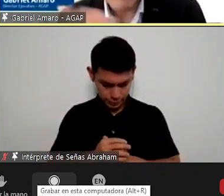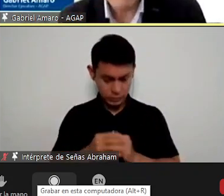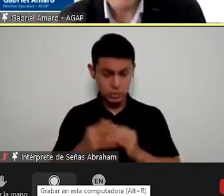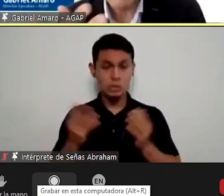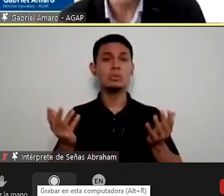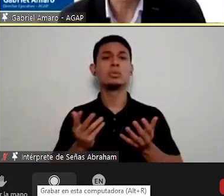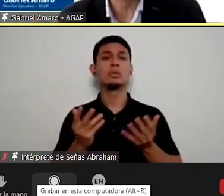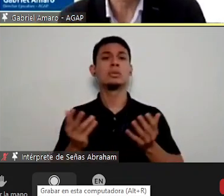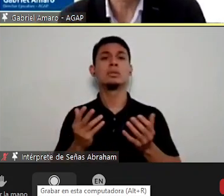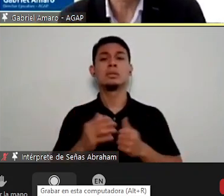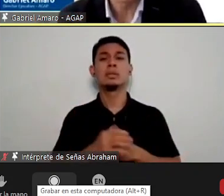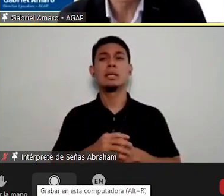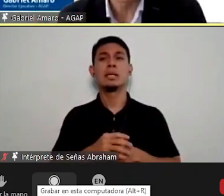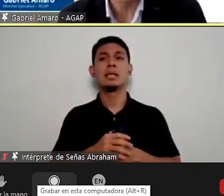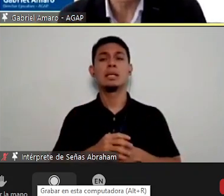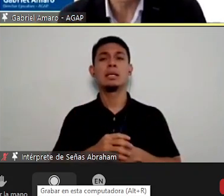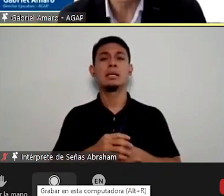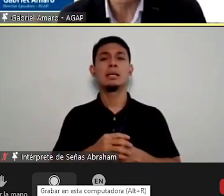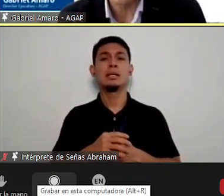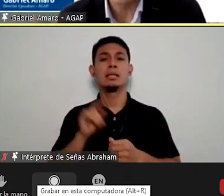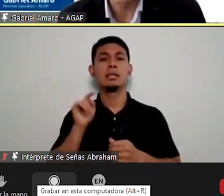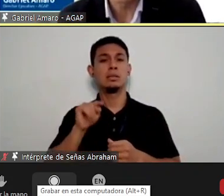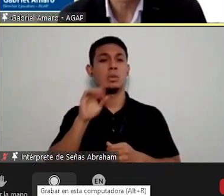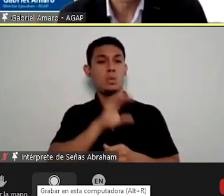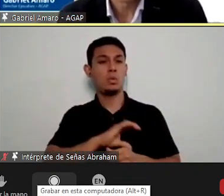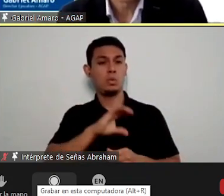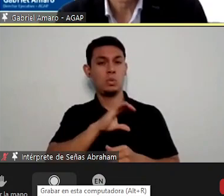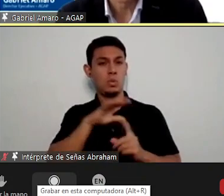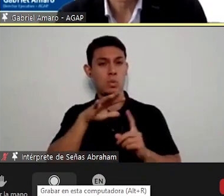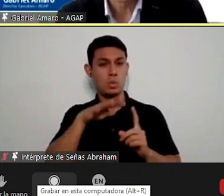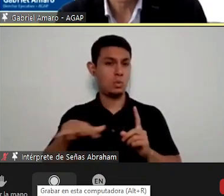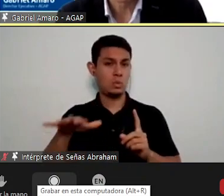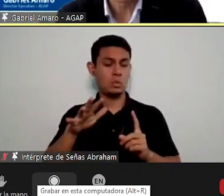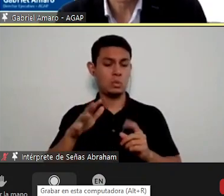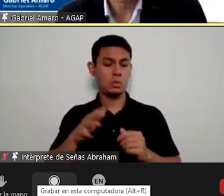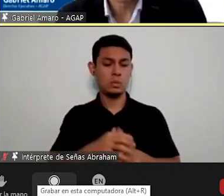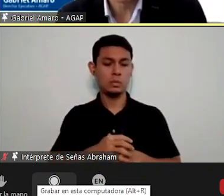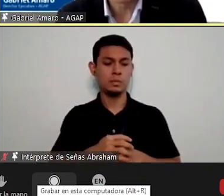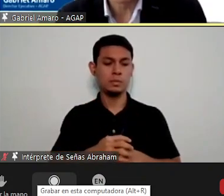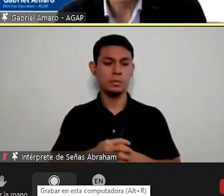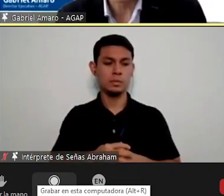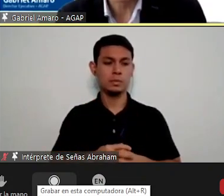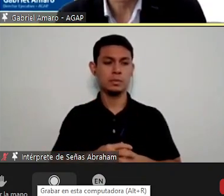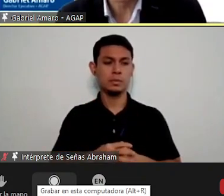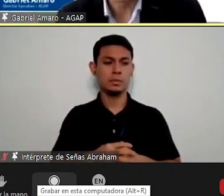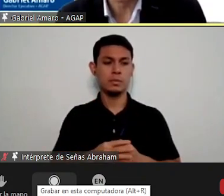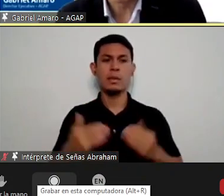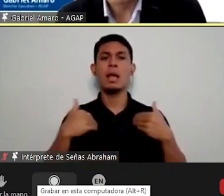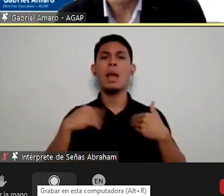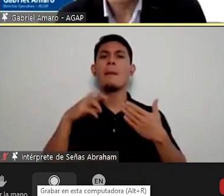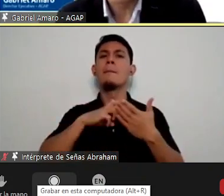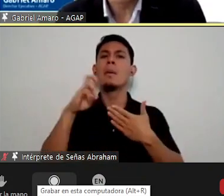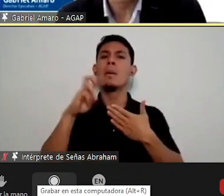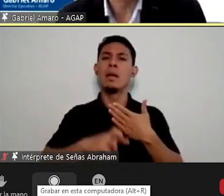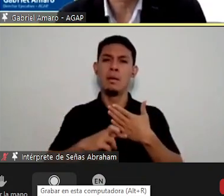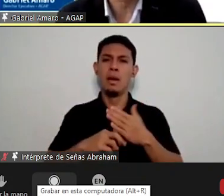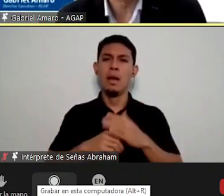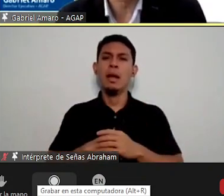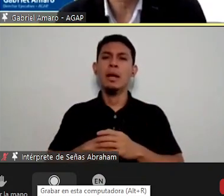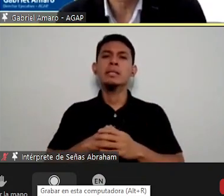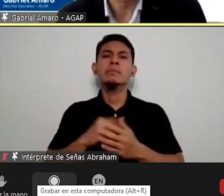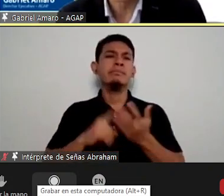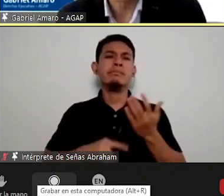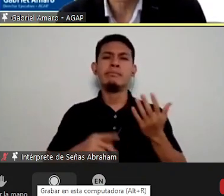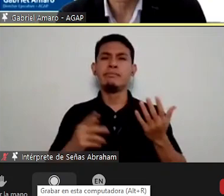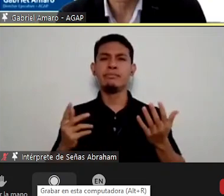already and where not only do we have this code of conduct that is a general code of conduct we have a program a